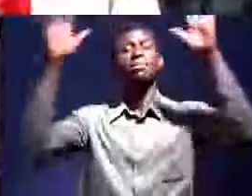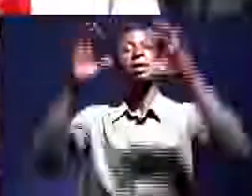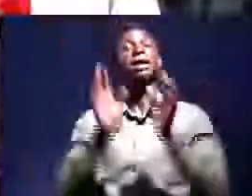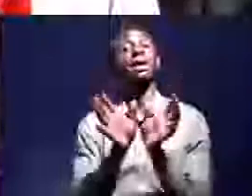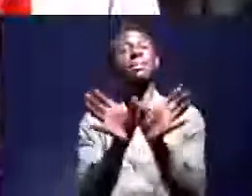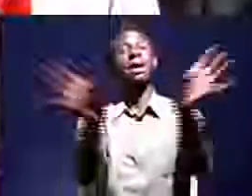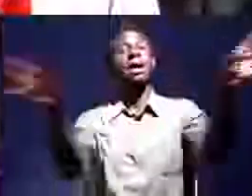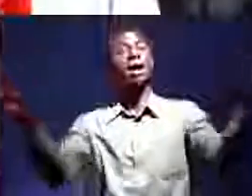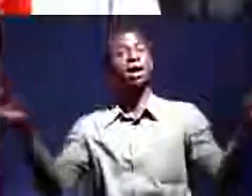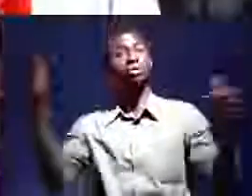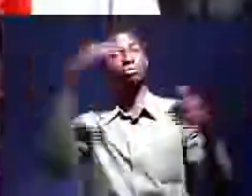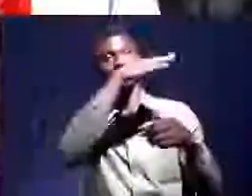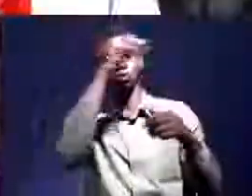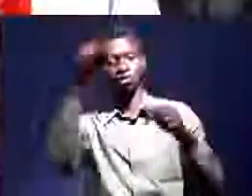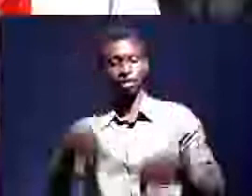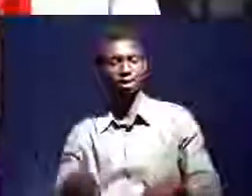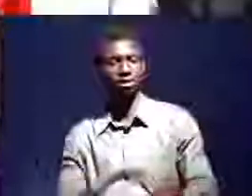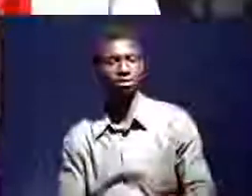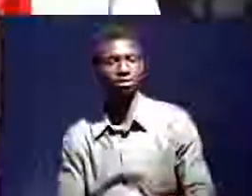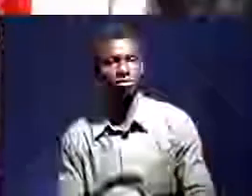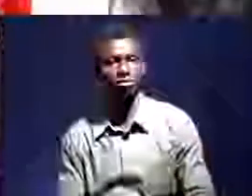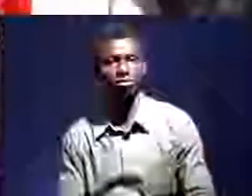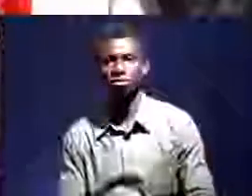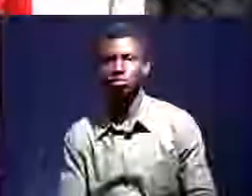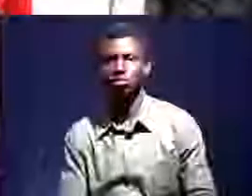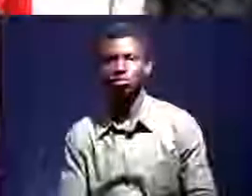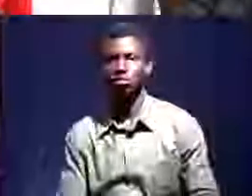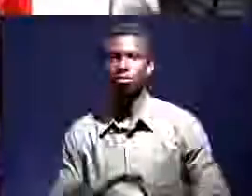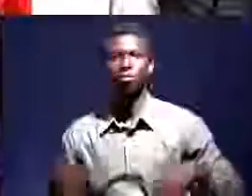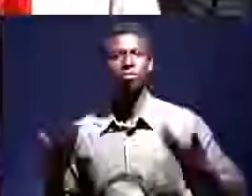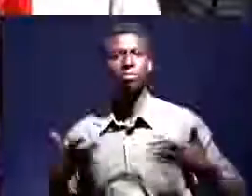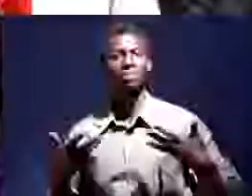You want a special blessing. It's the